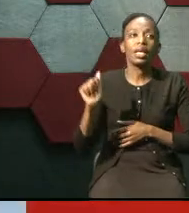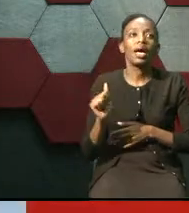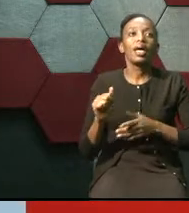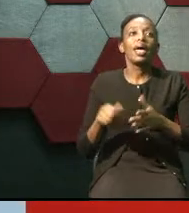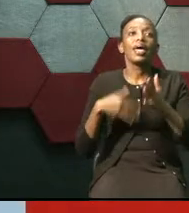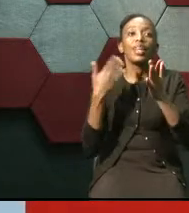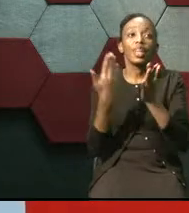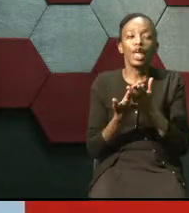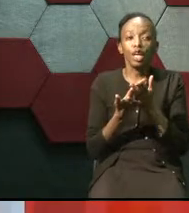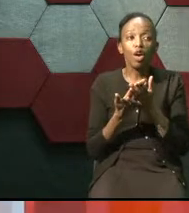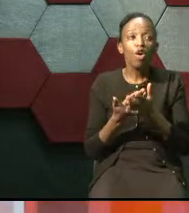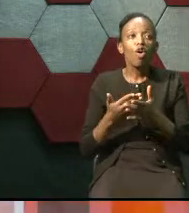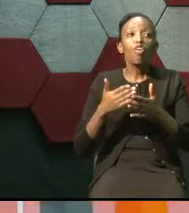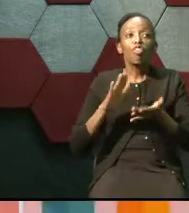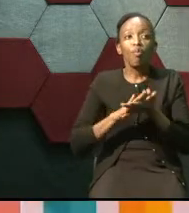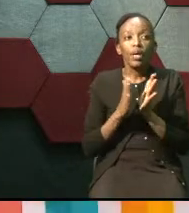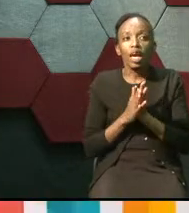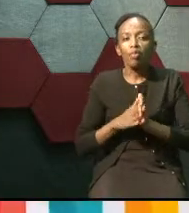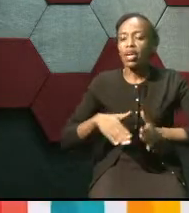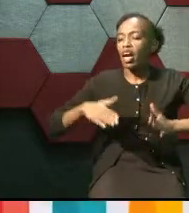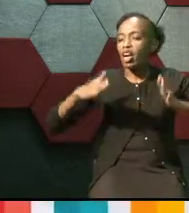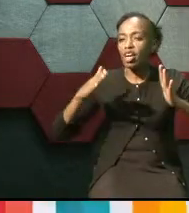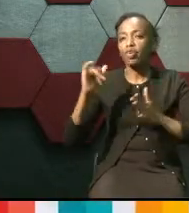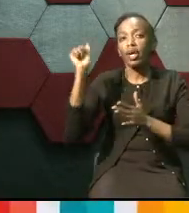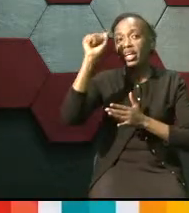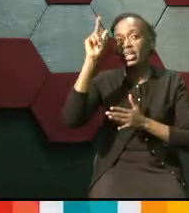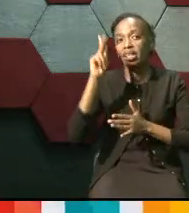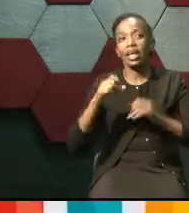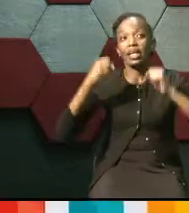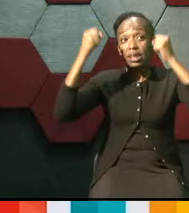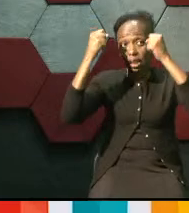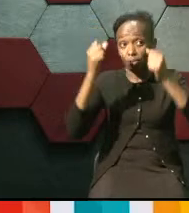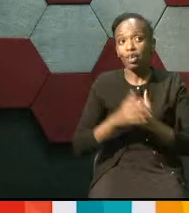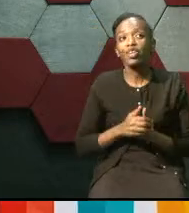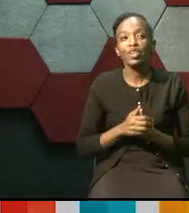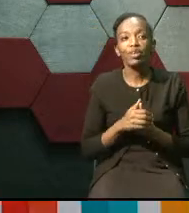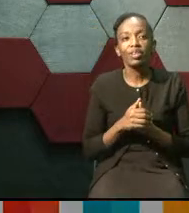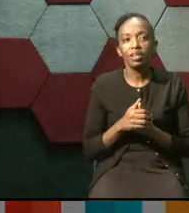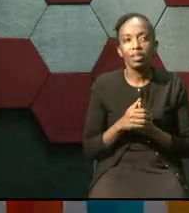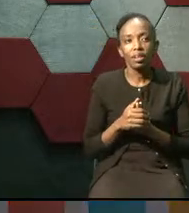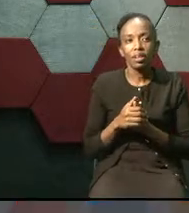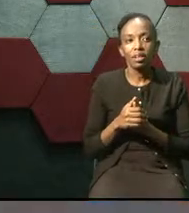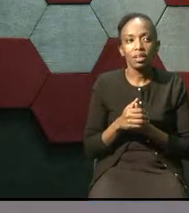for being a great YSK champion.